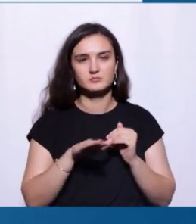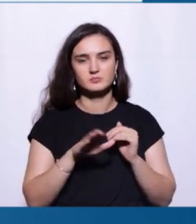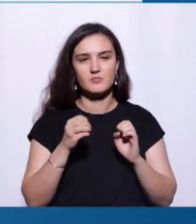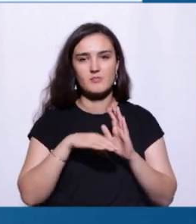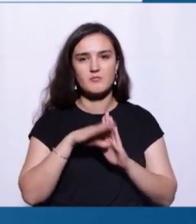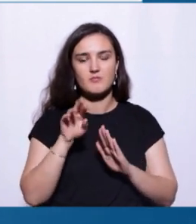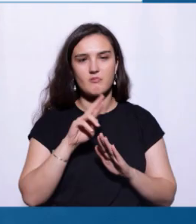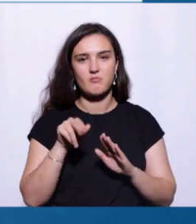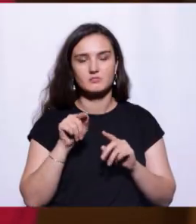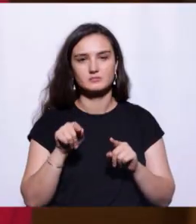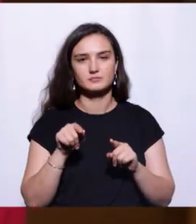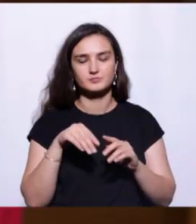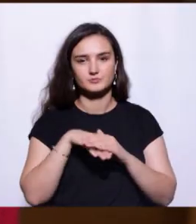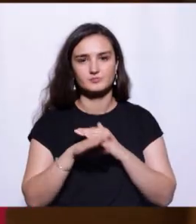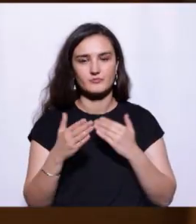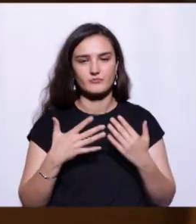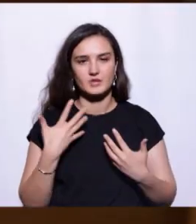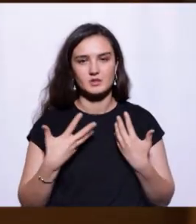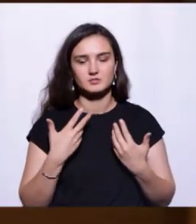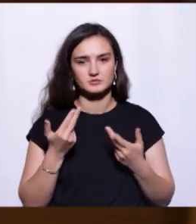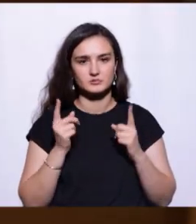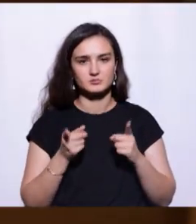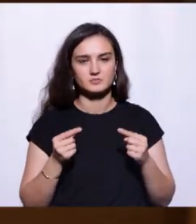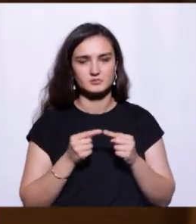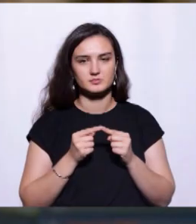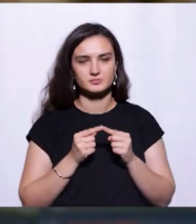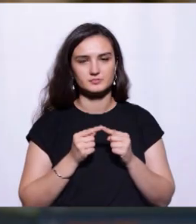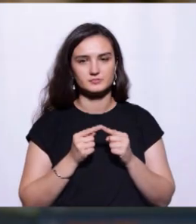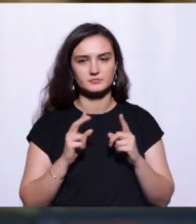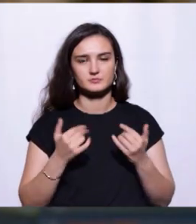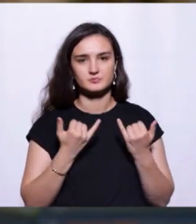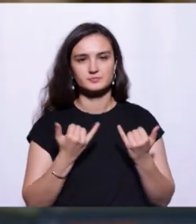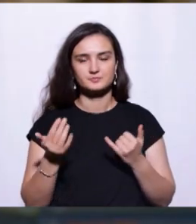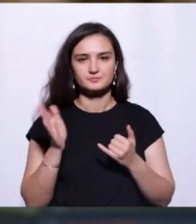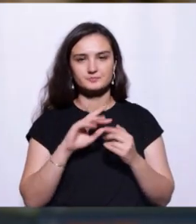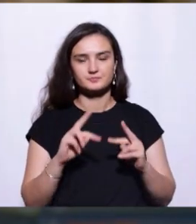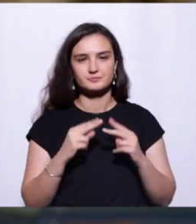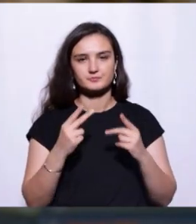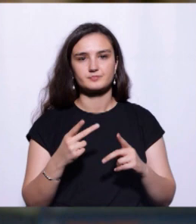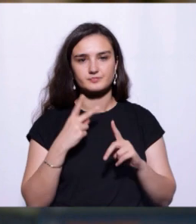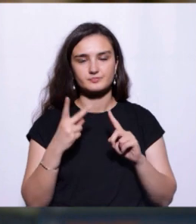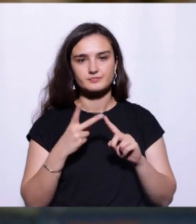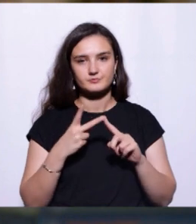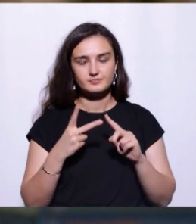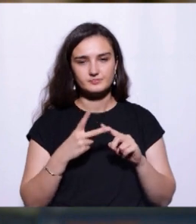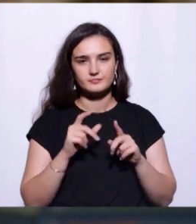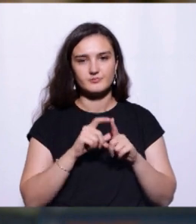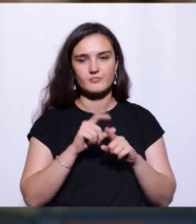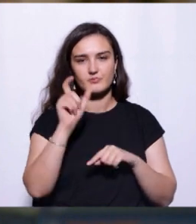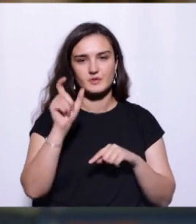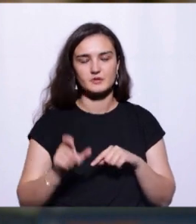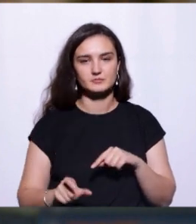better and it saves you energy. That's true. Now, let's move on to our second set of